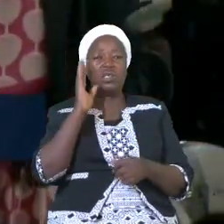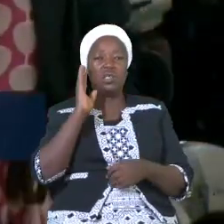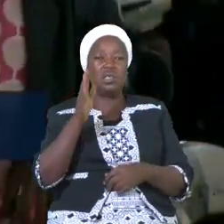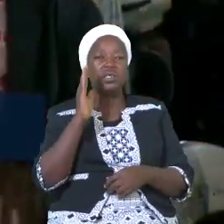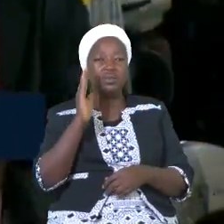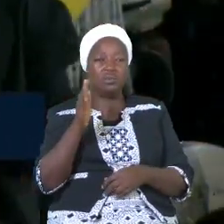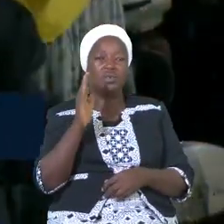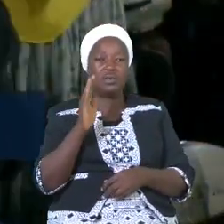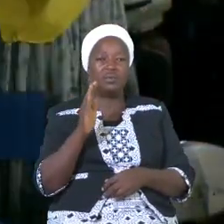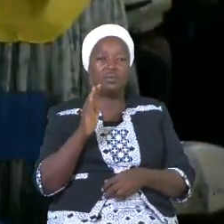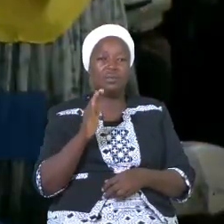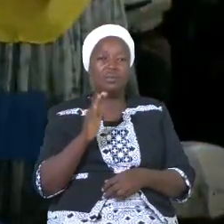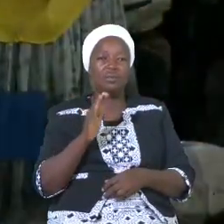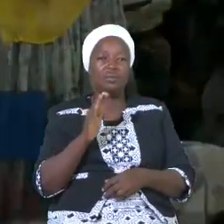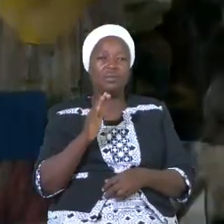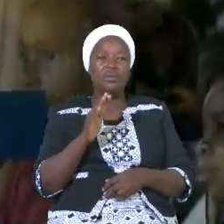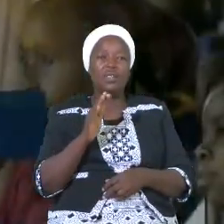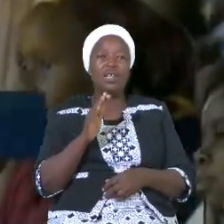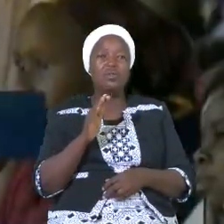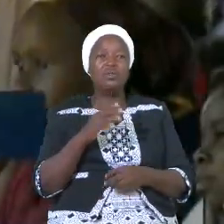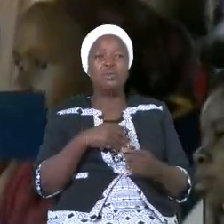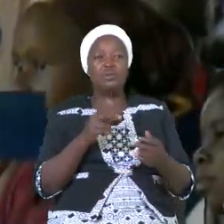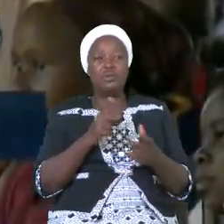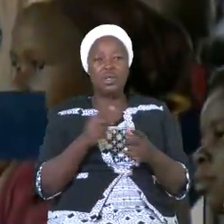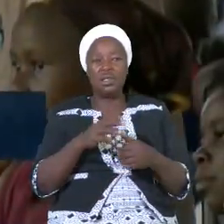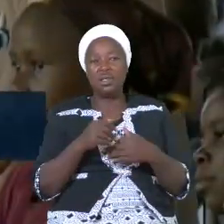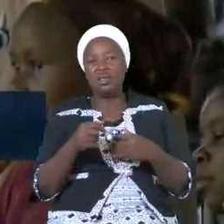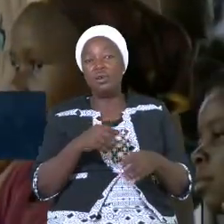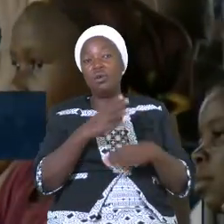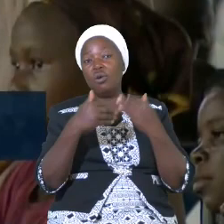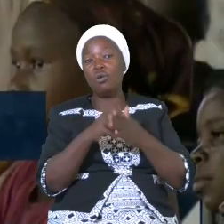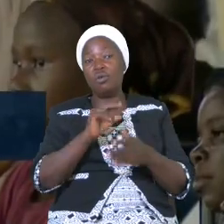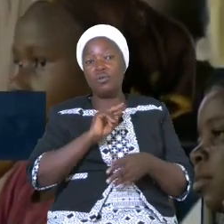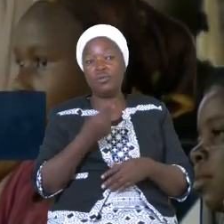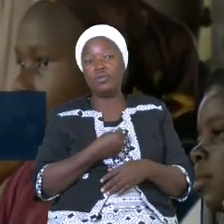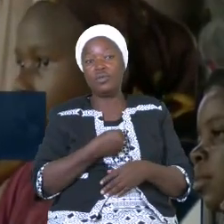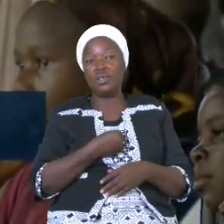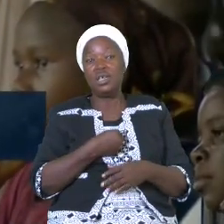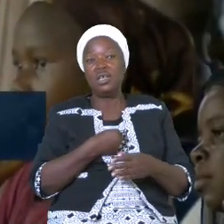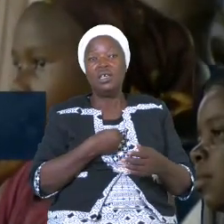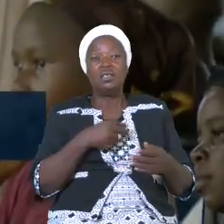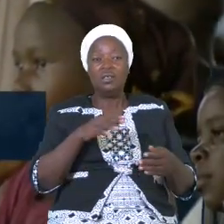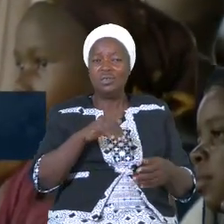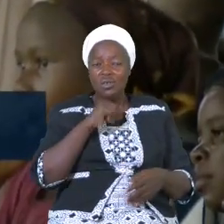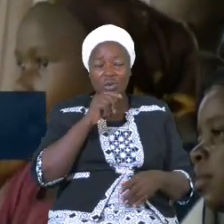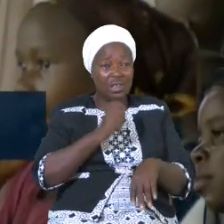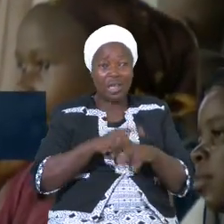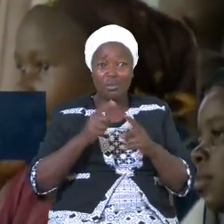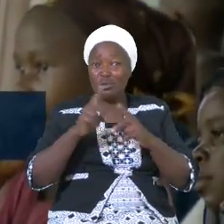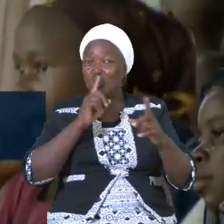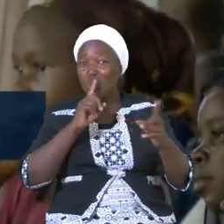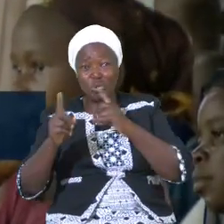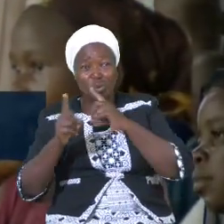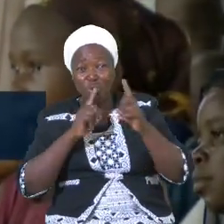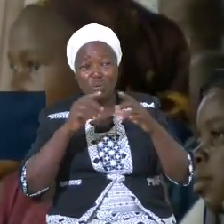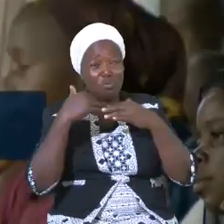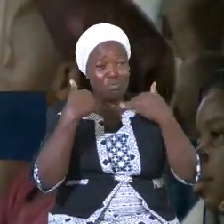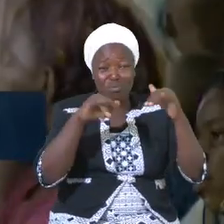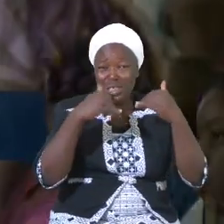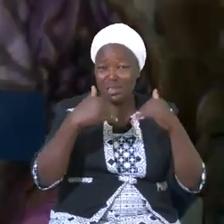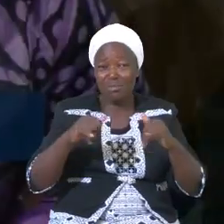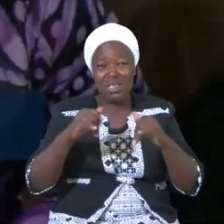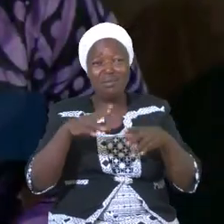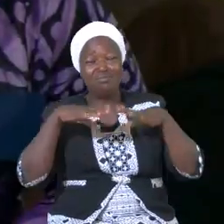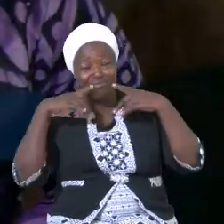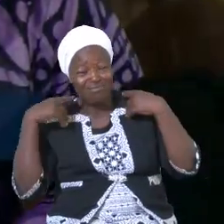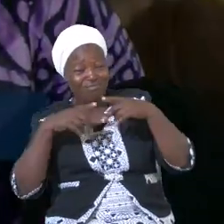i repeat the rest of us it's not chatting time and it's not just time to look here